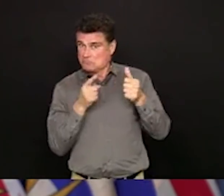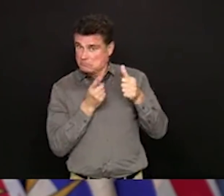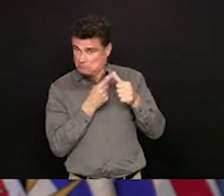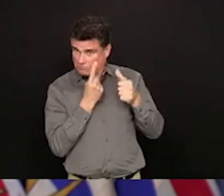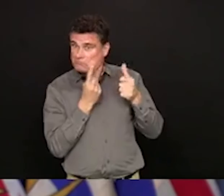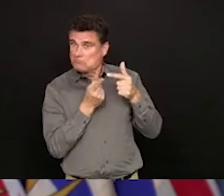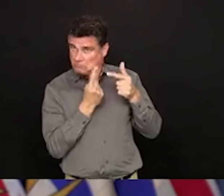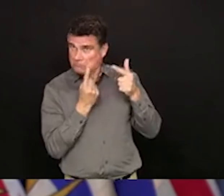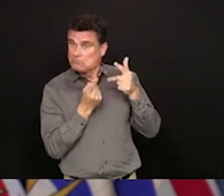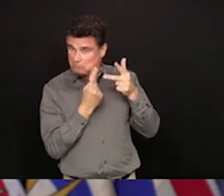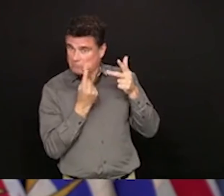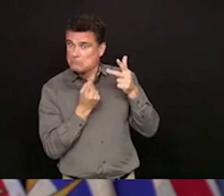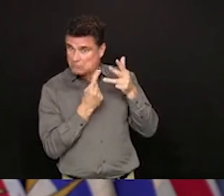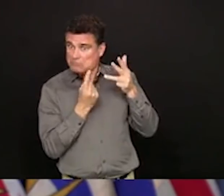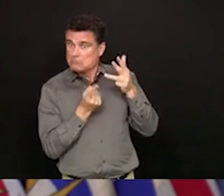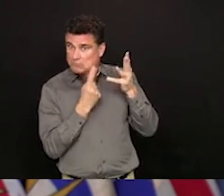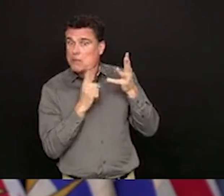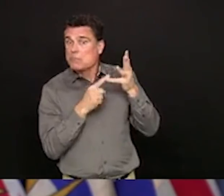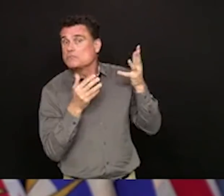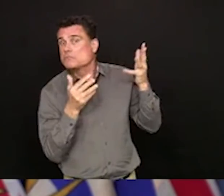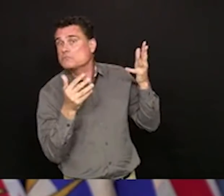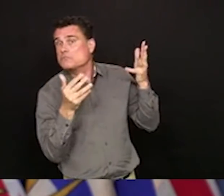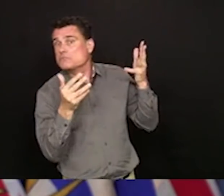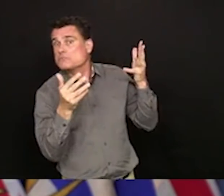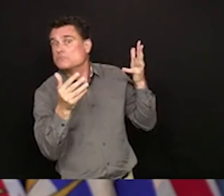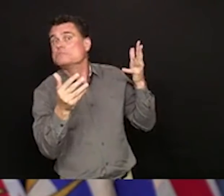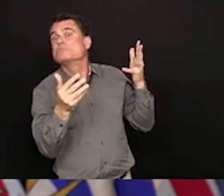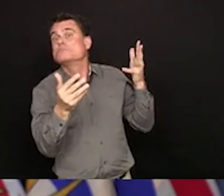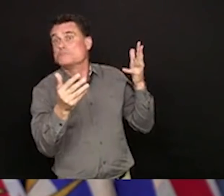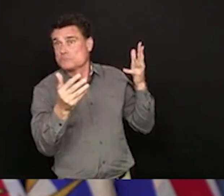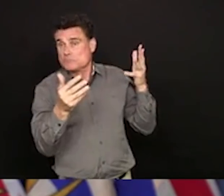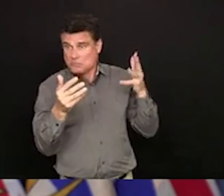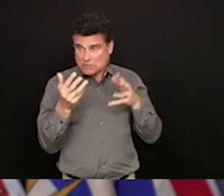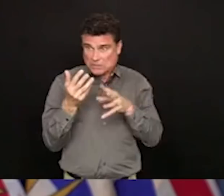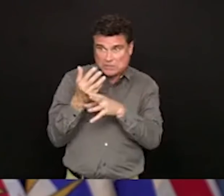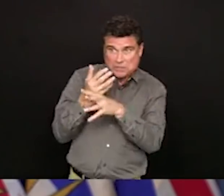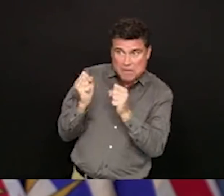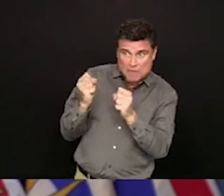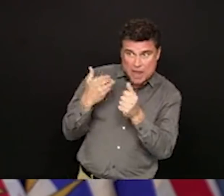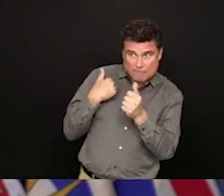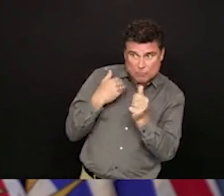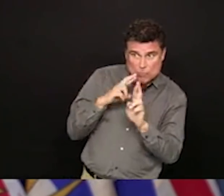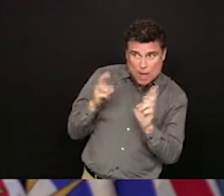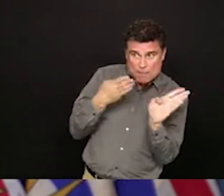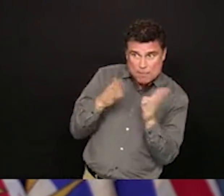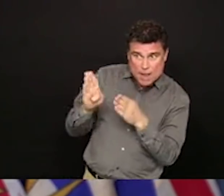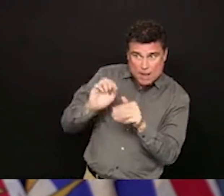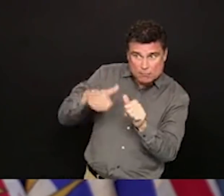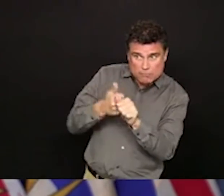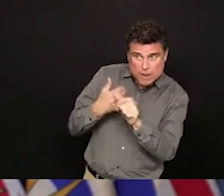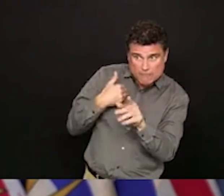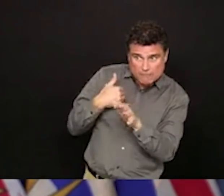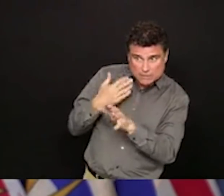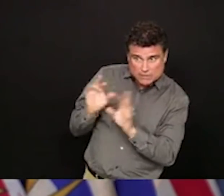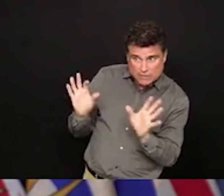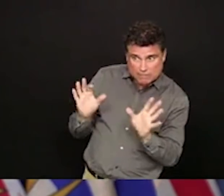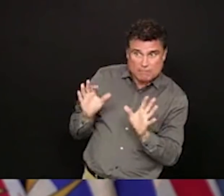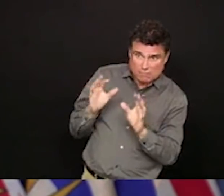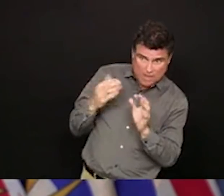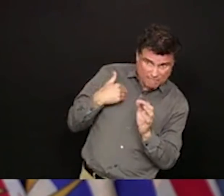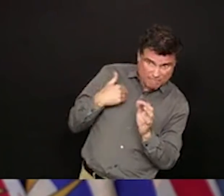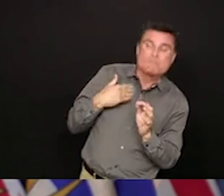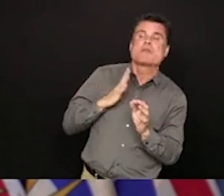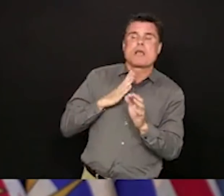So as we are planning for what we want to do in the near future, in our new normal, these sectors and